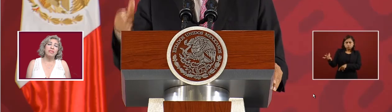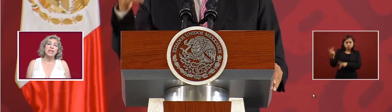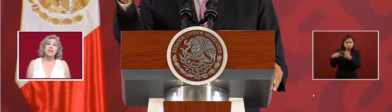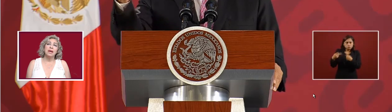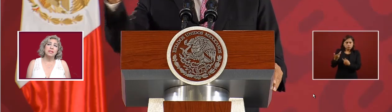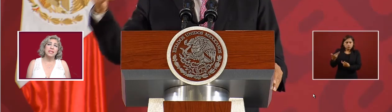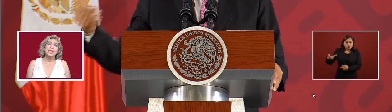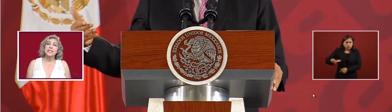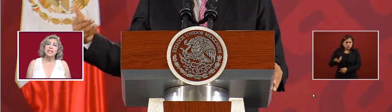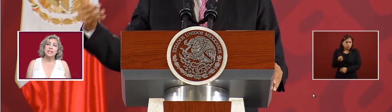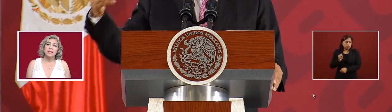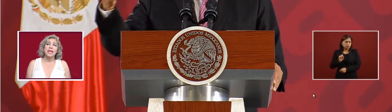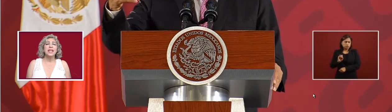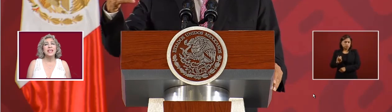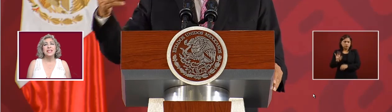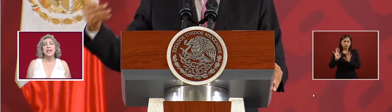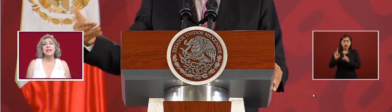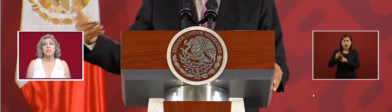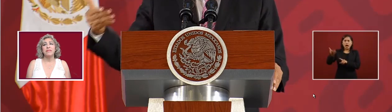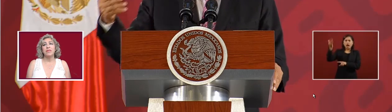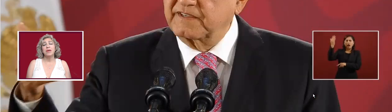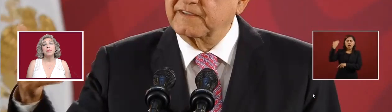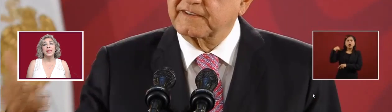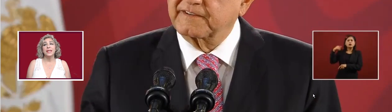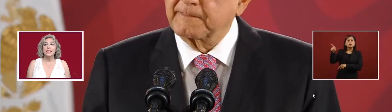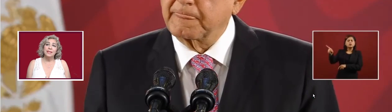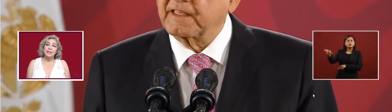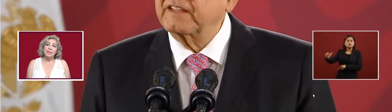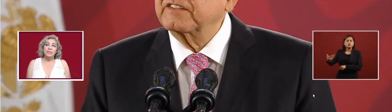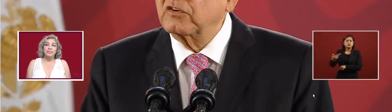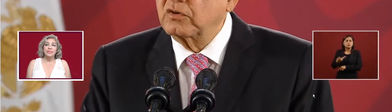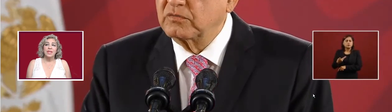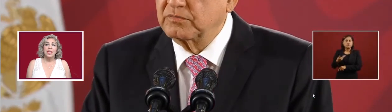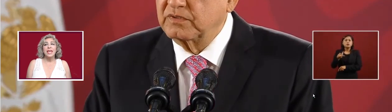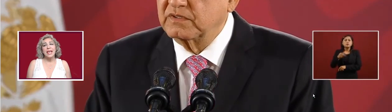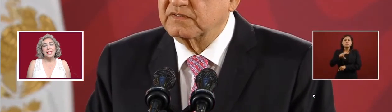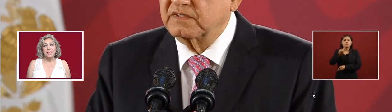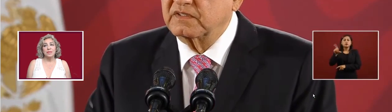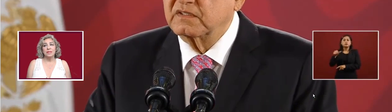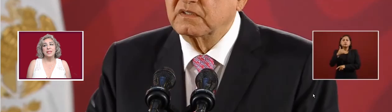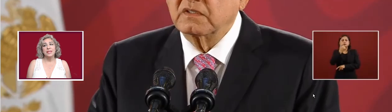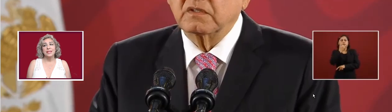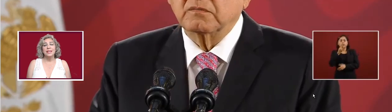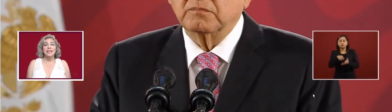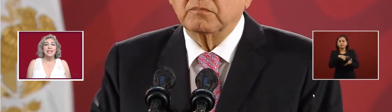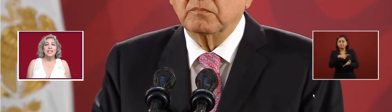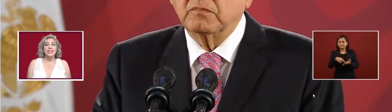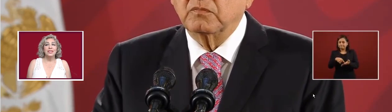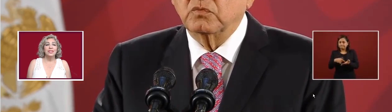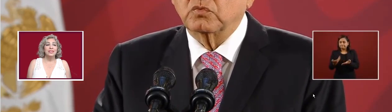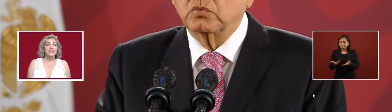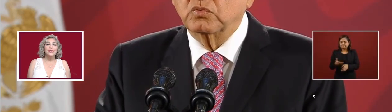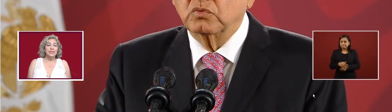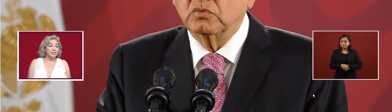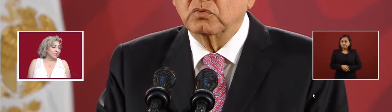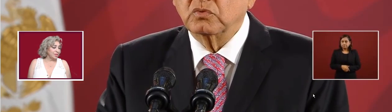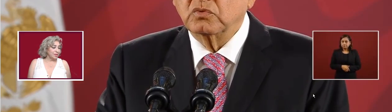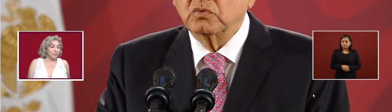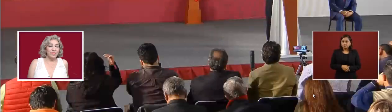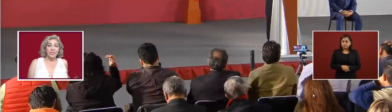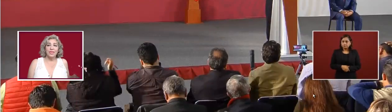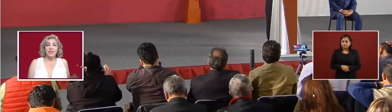If he, uh, solicits, and he'd done it before, but, he canceled his,